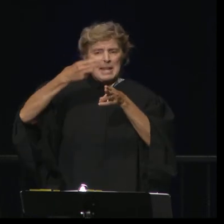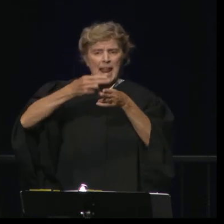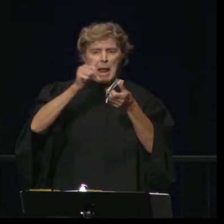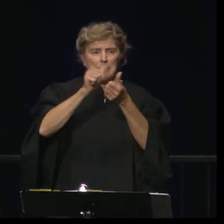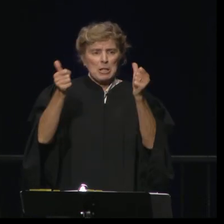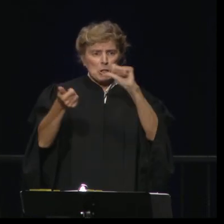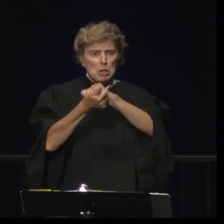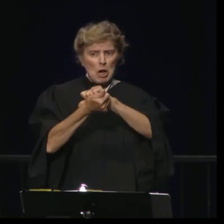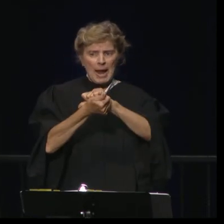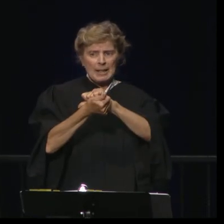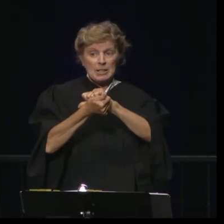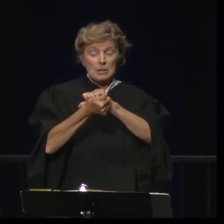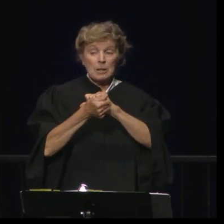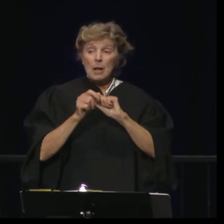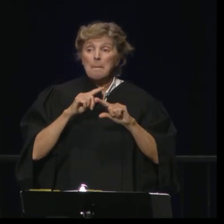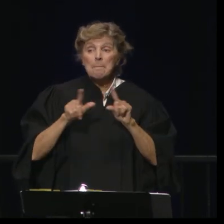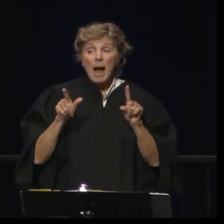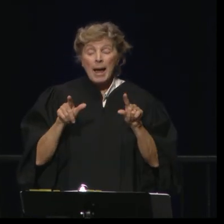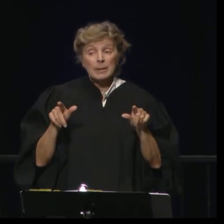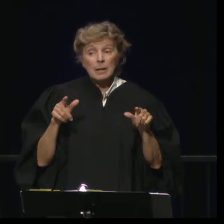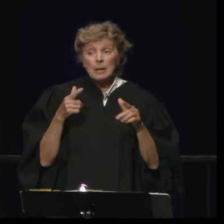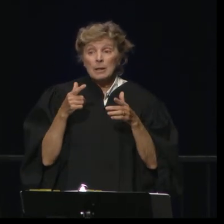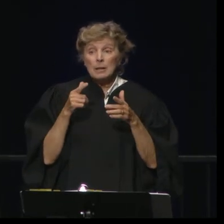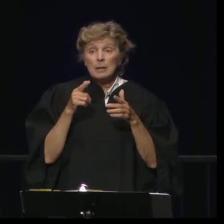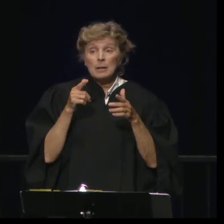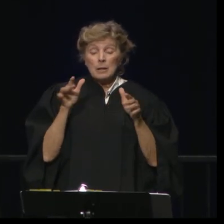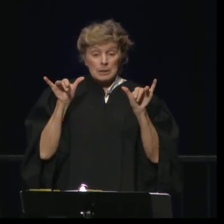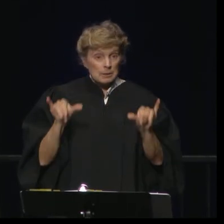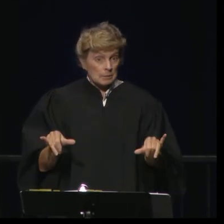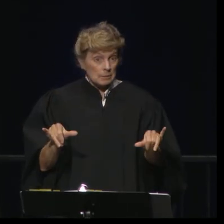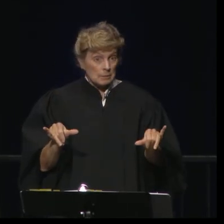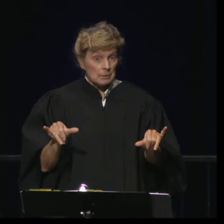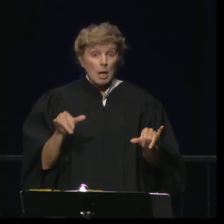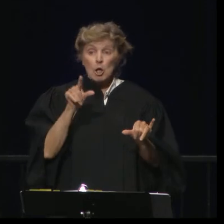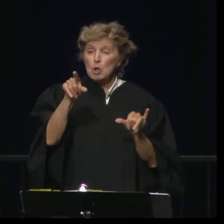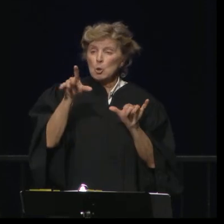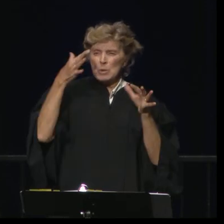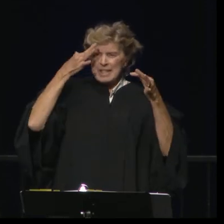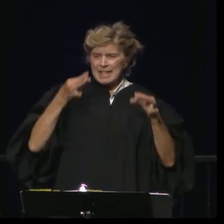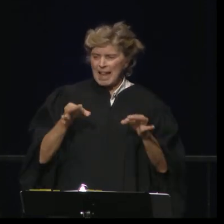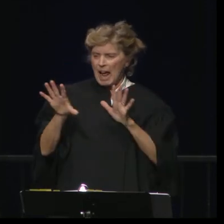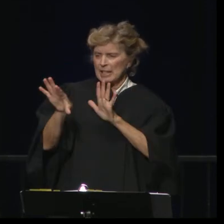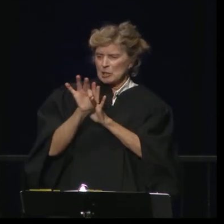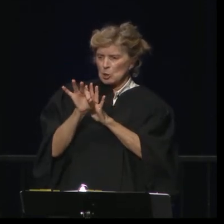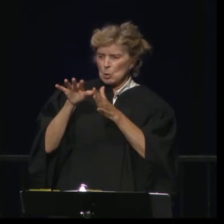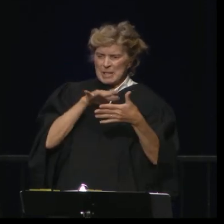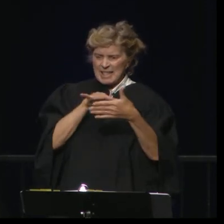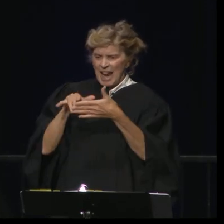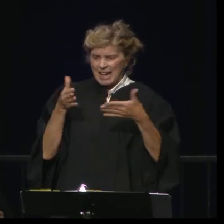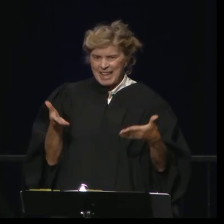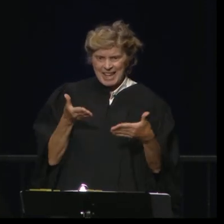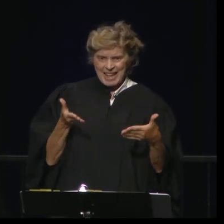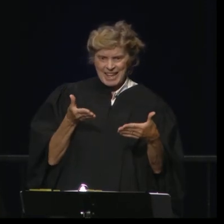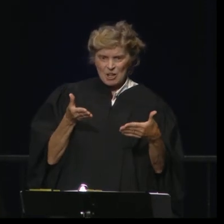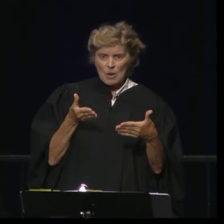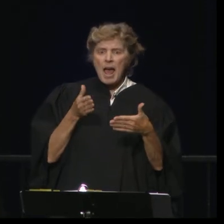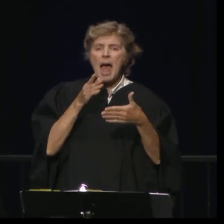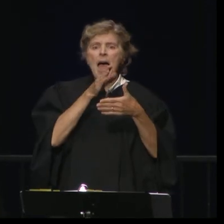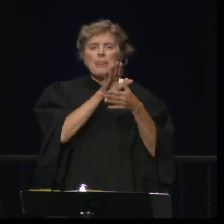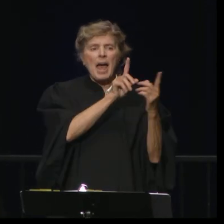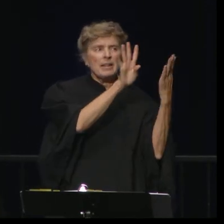not changed from the moment you choose to study here to the moment you cross this stage into